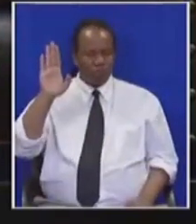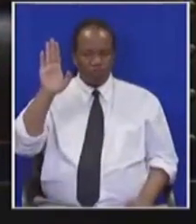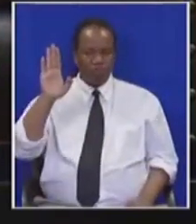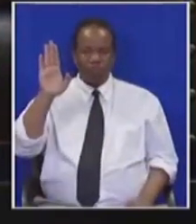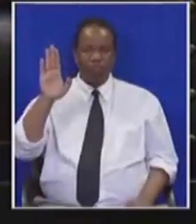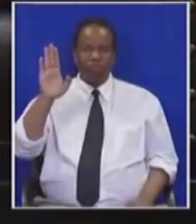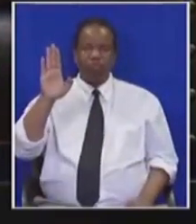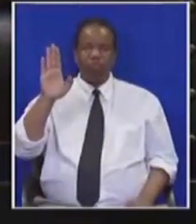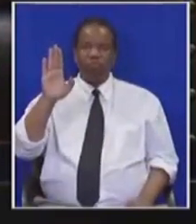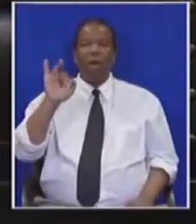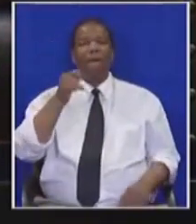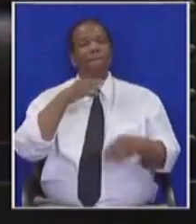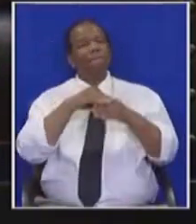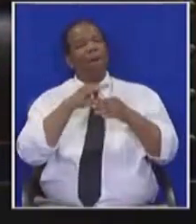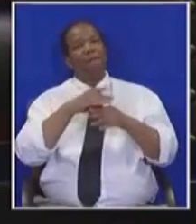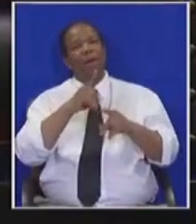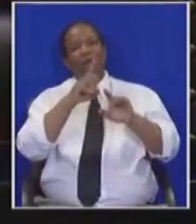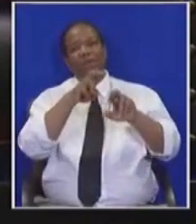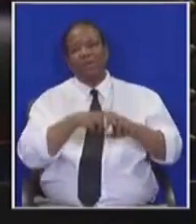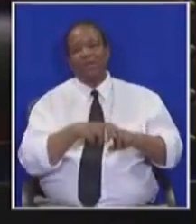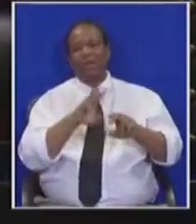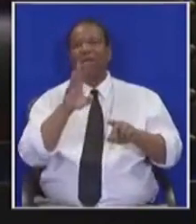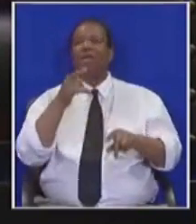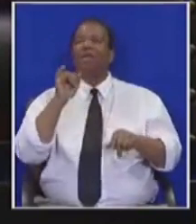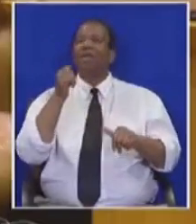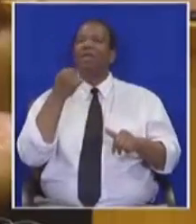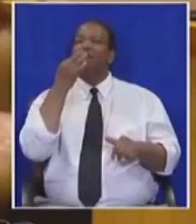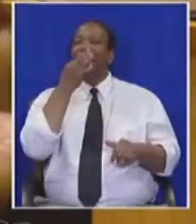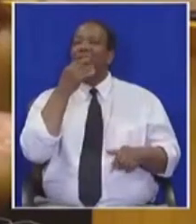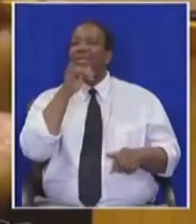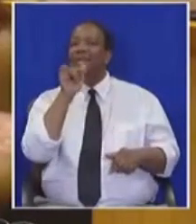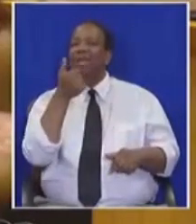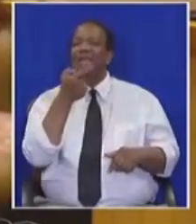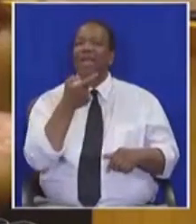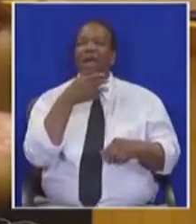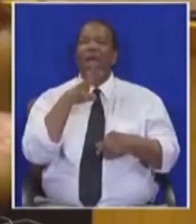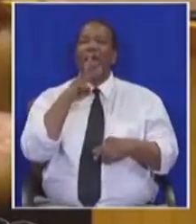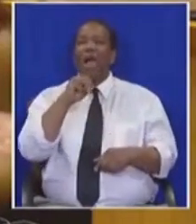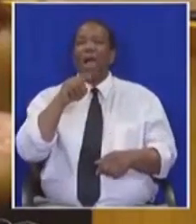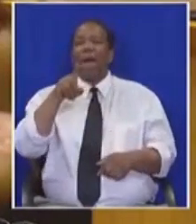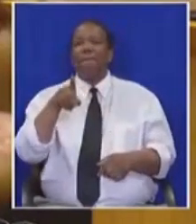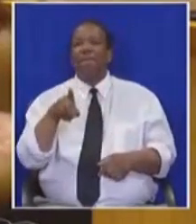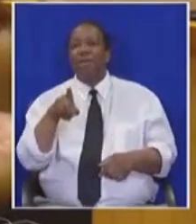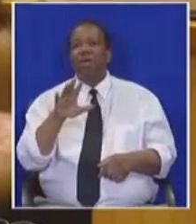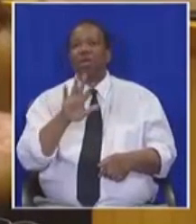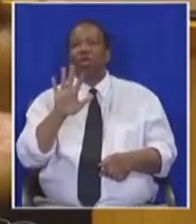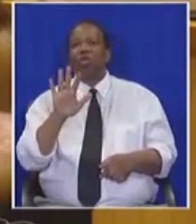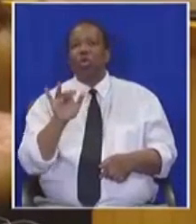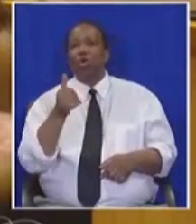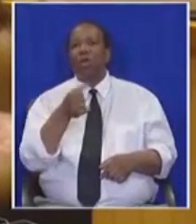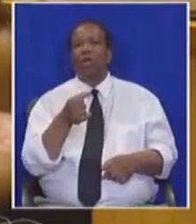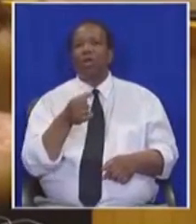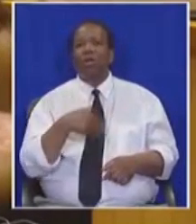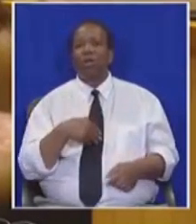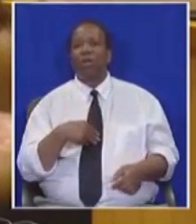of members of parliament. Please take a seat, honorable Mente. No, it was on reference of members take of parliament, not on the context of honorable the message.